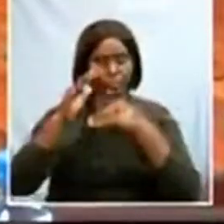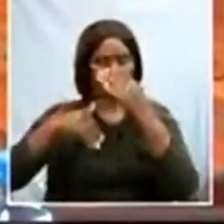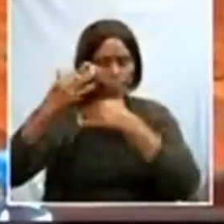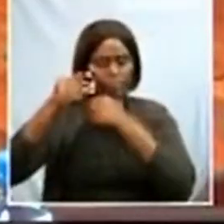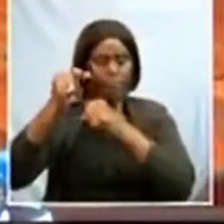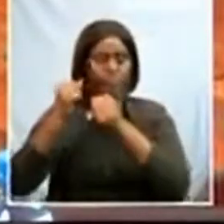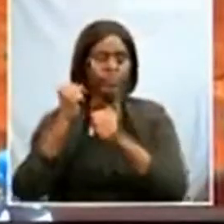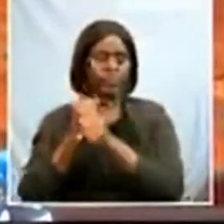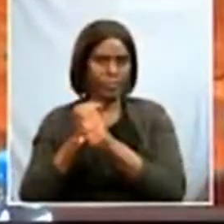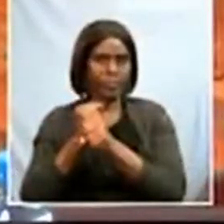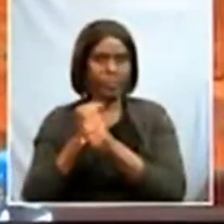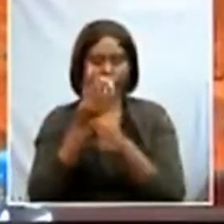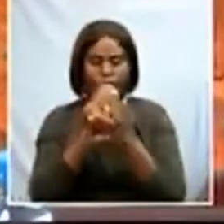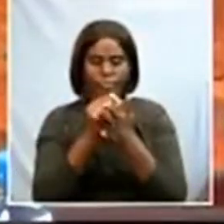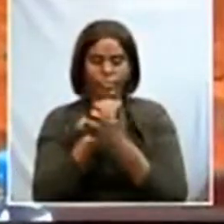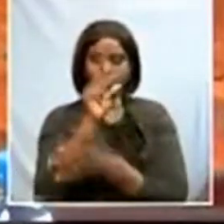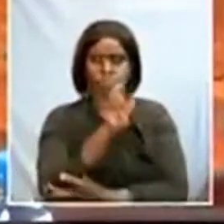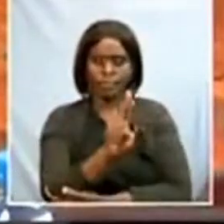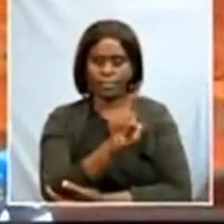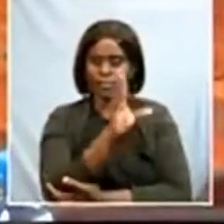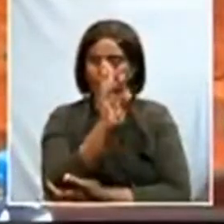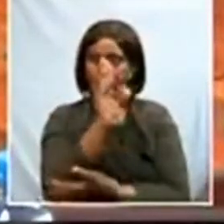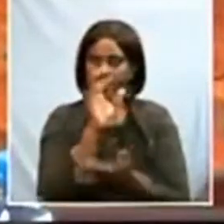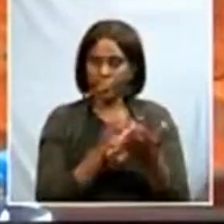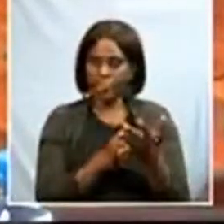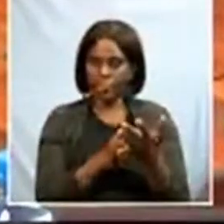years. The unspent funds of